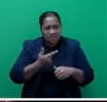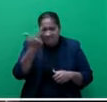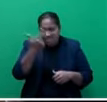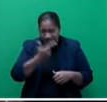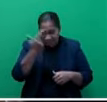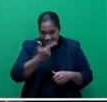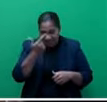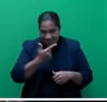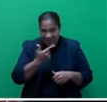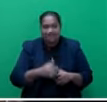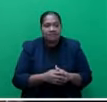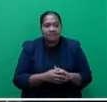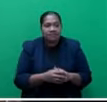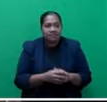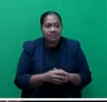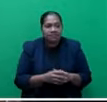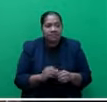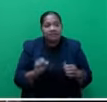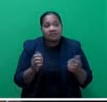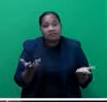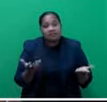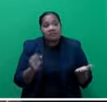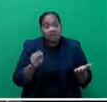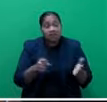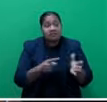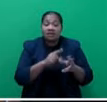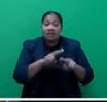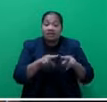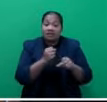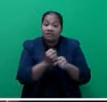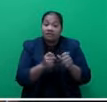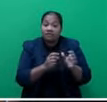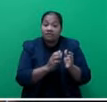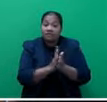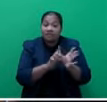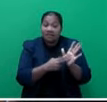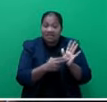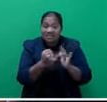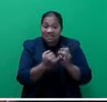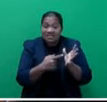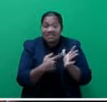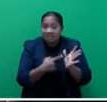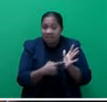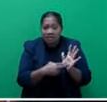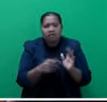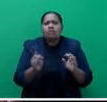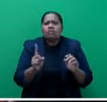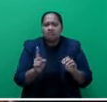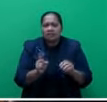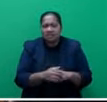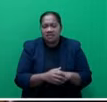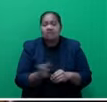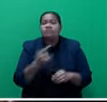jurisdictions. Yes, what is wrong with Afghanistan is one of them. Now, what is wrong with Afghanistan? The pressure came from